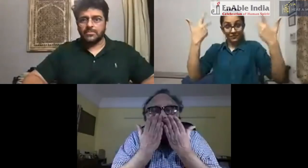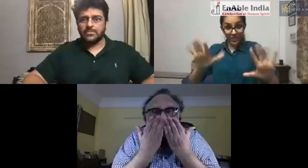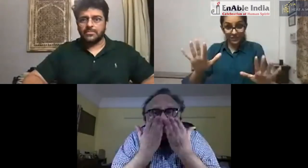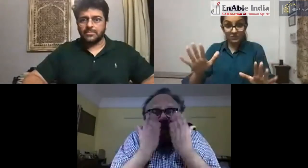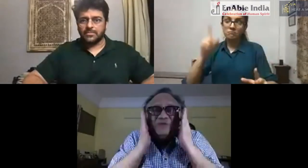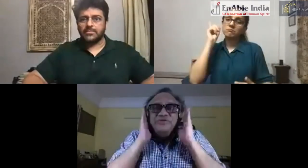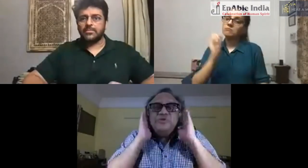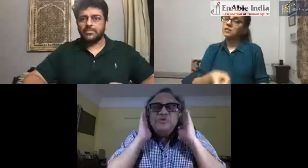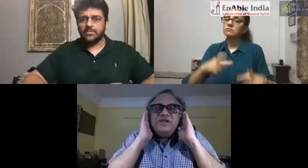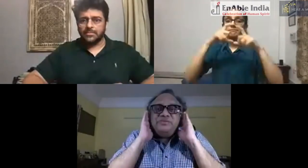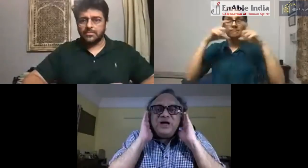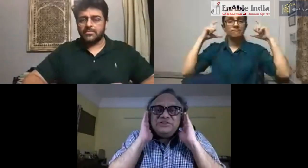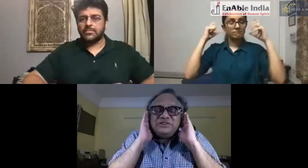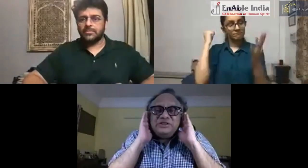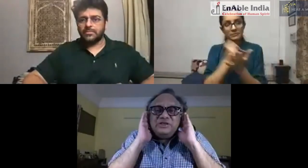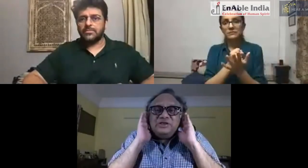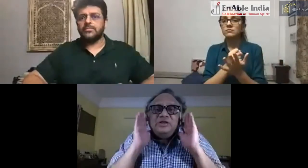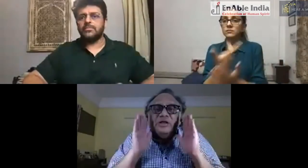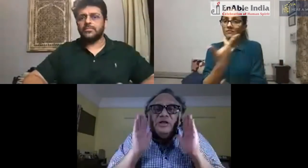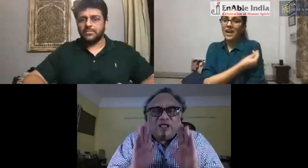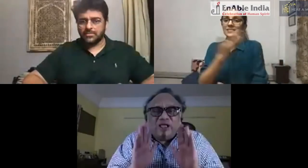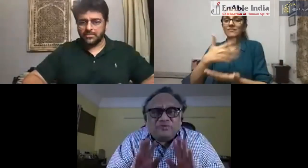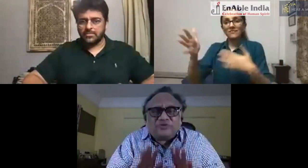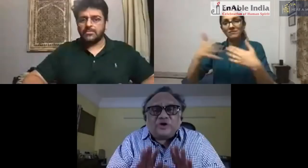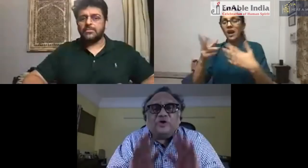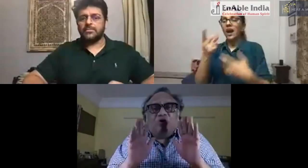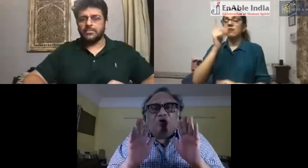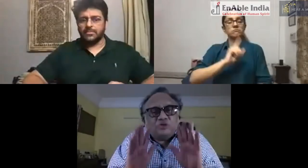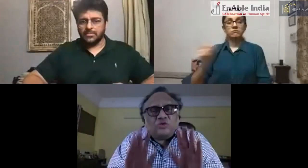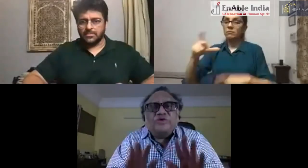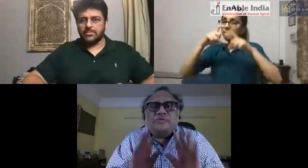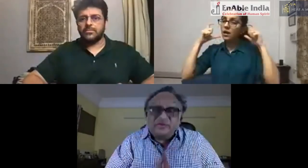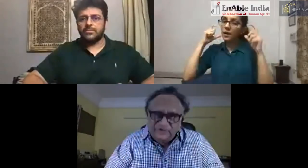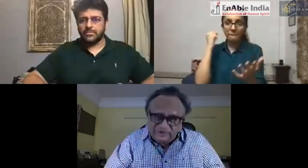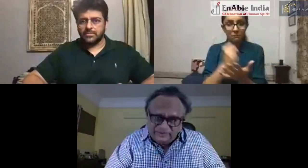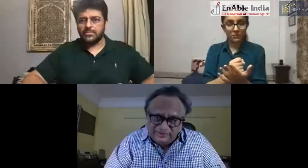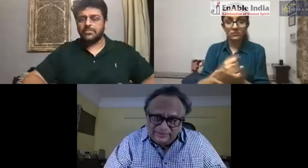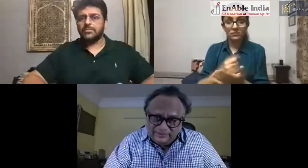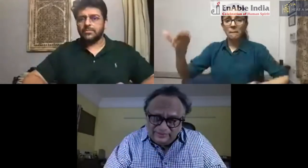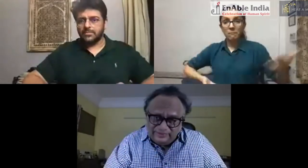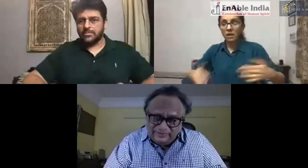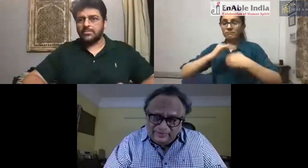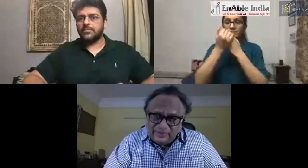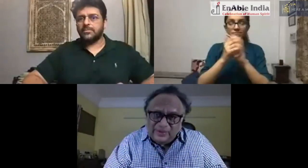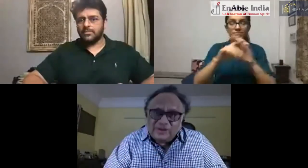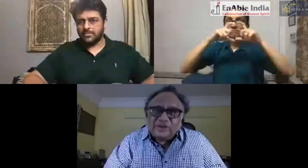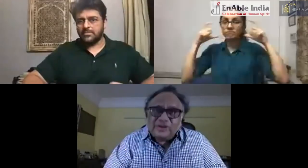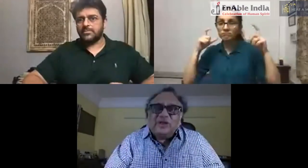you have to wear mask and follow COVID behavior.